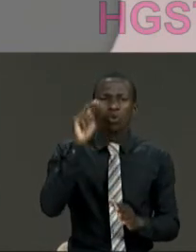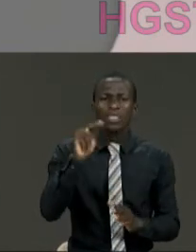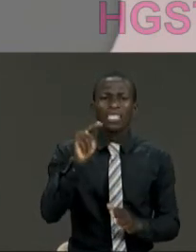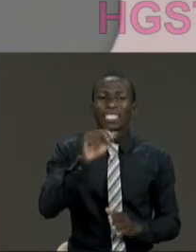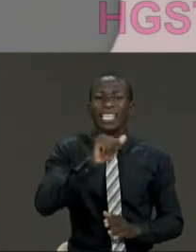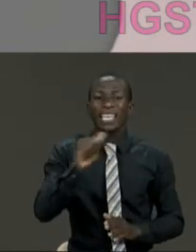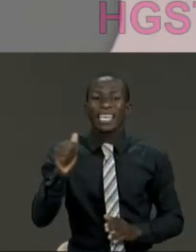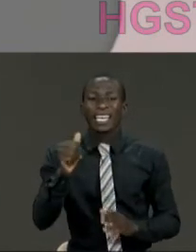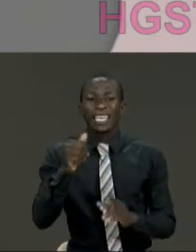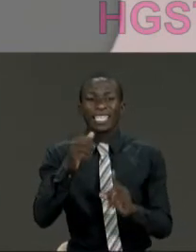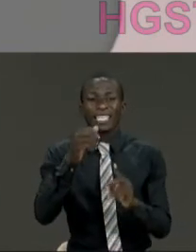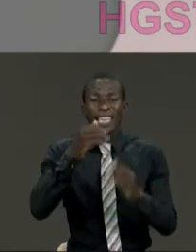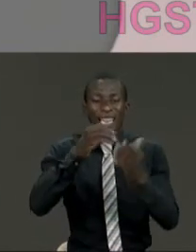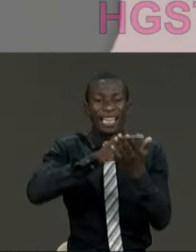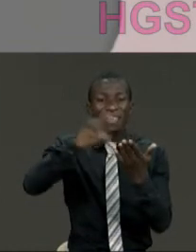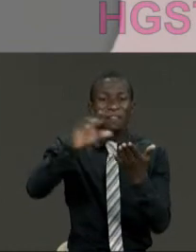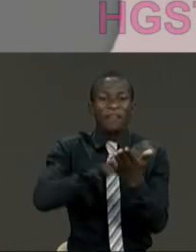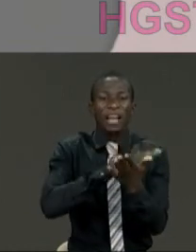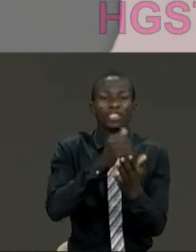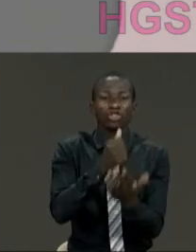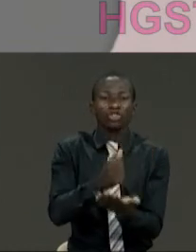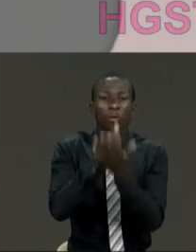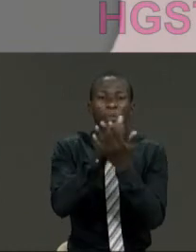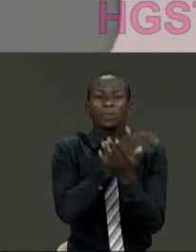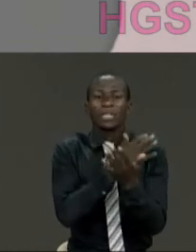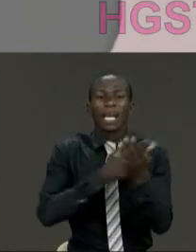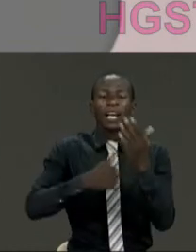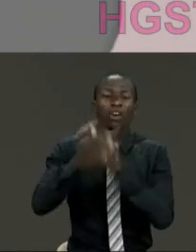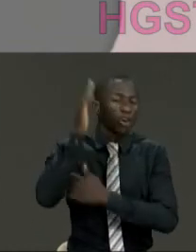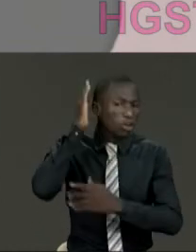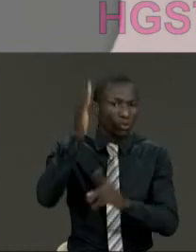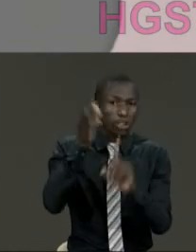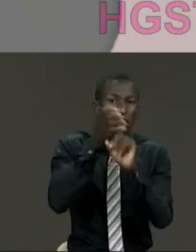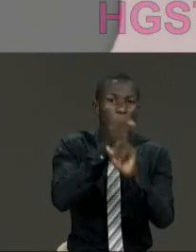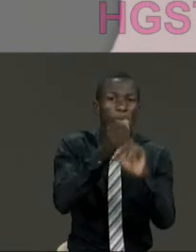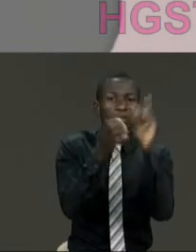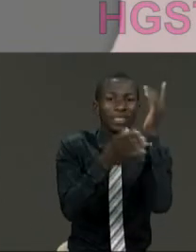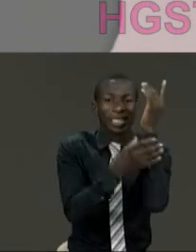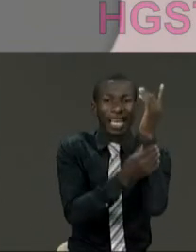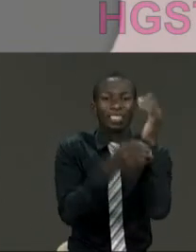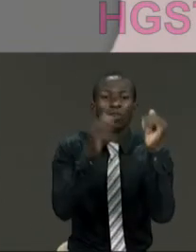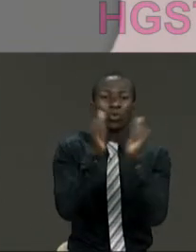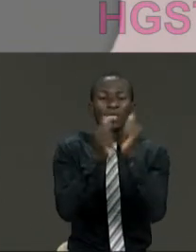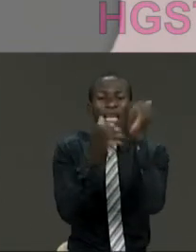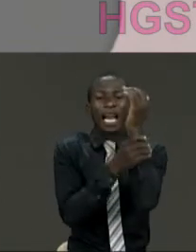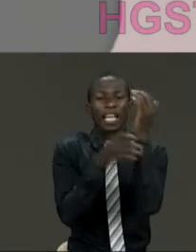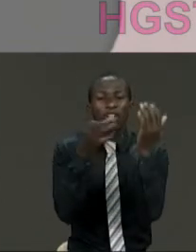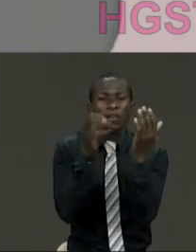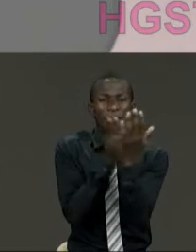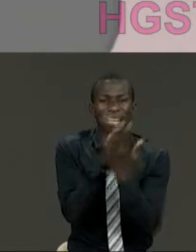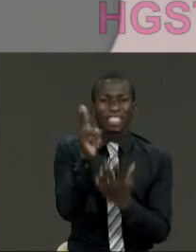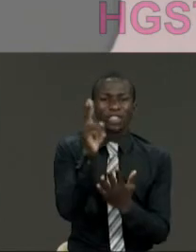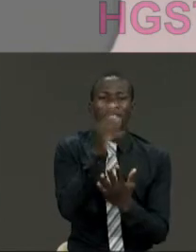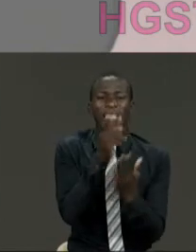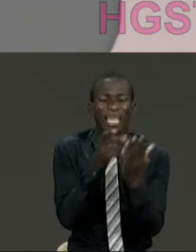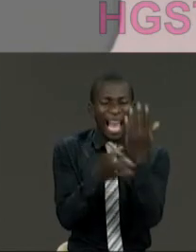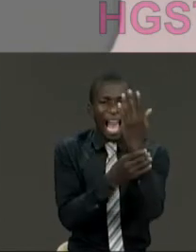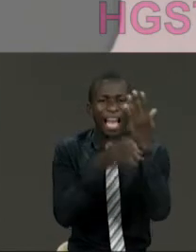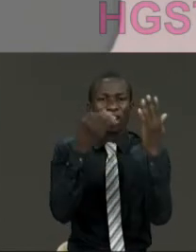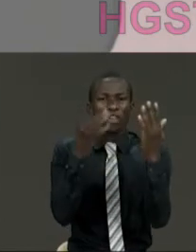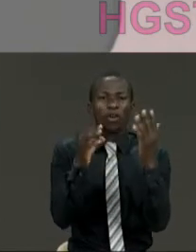will uphold his hand with the hand of righteousness, a hand of victory? He that is down